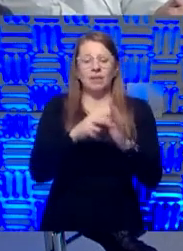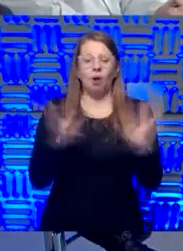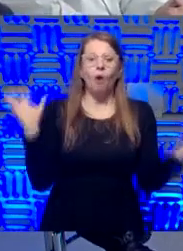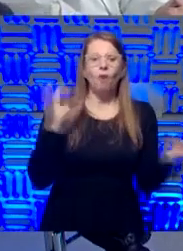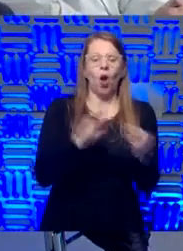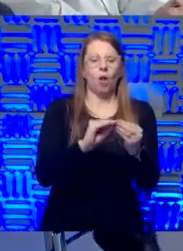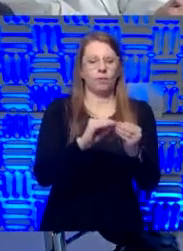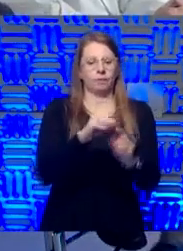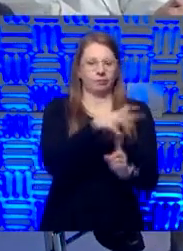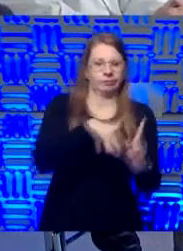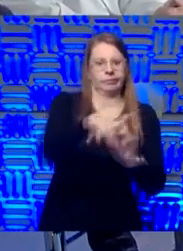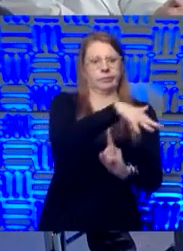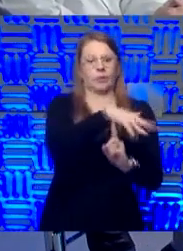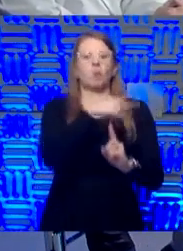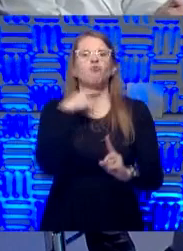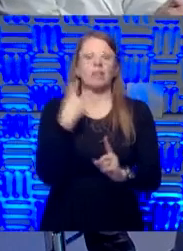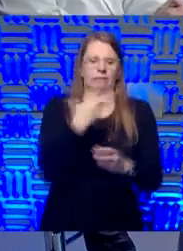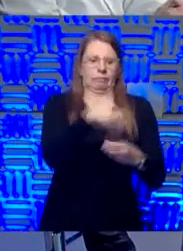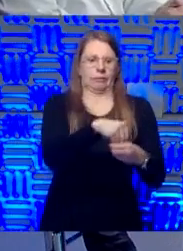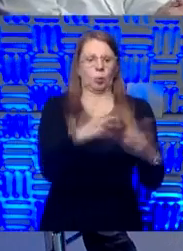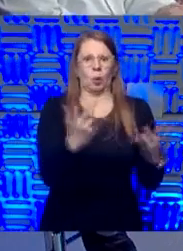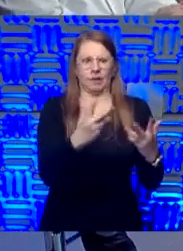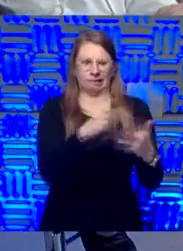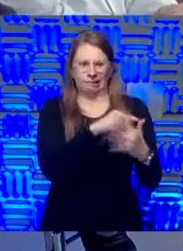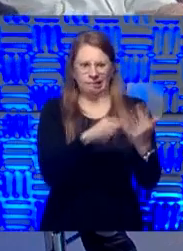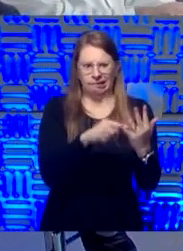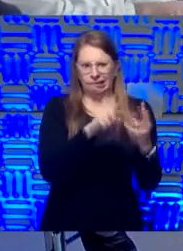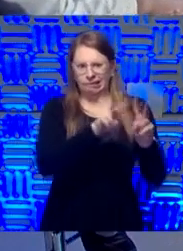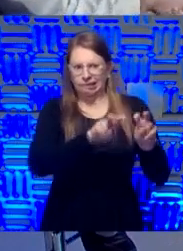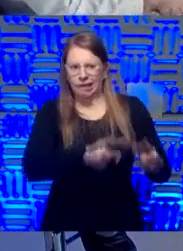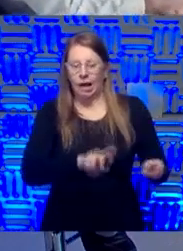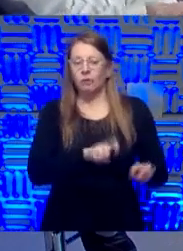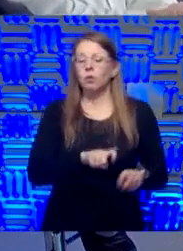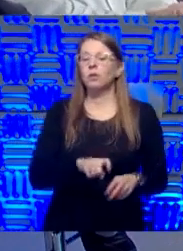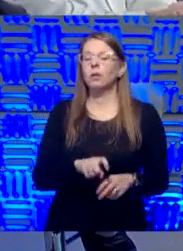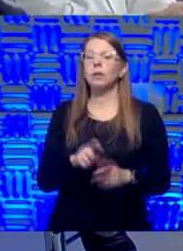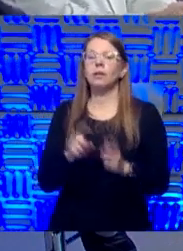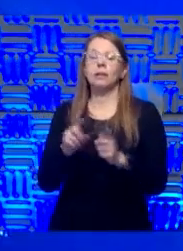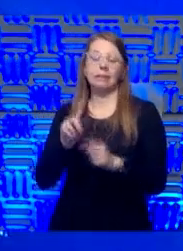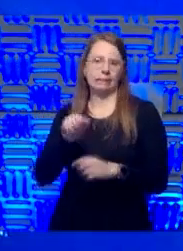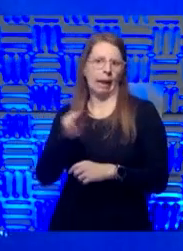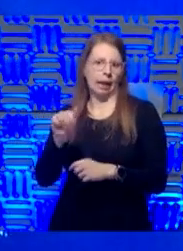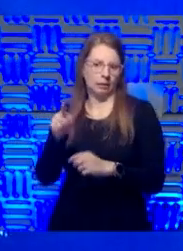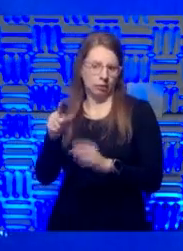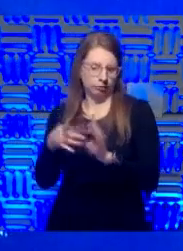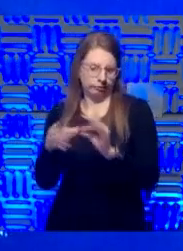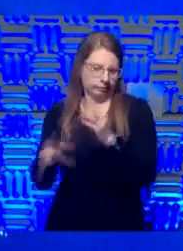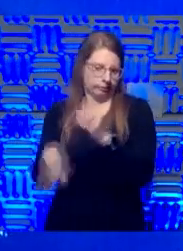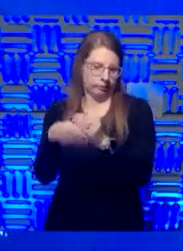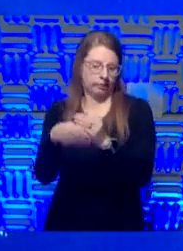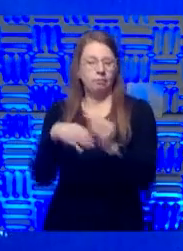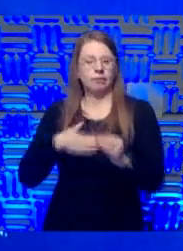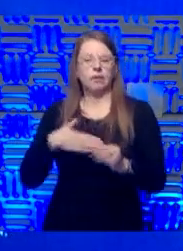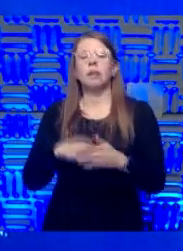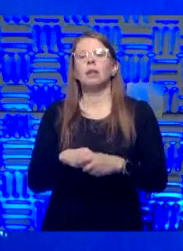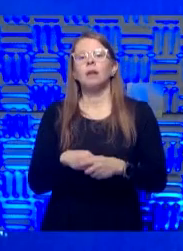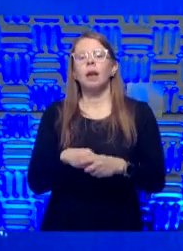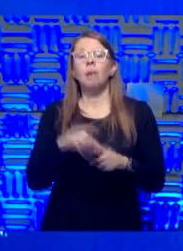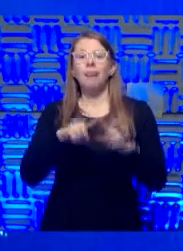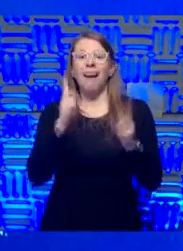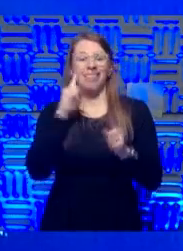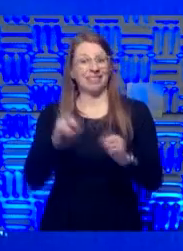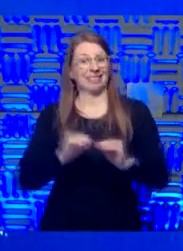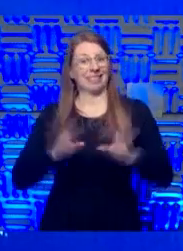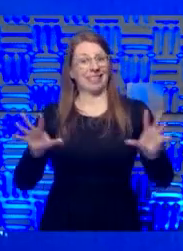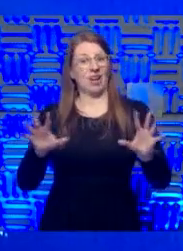to look at as far as what are the risks are. The other thing, just to say, and Dana, comment on this, but I think it's pretty clear that the